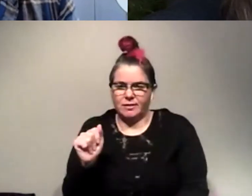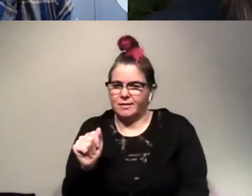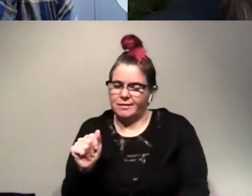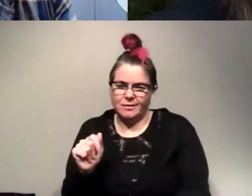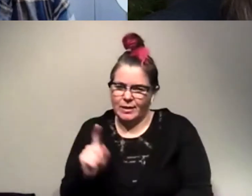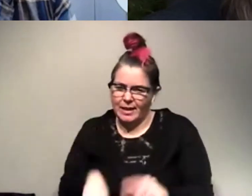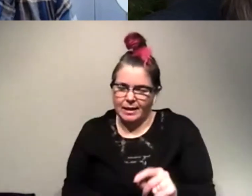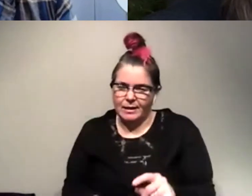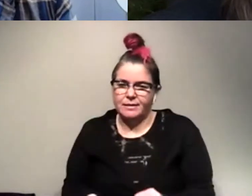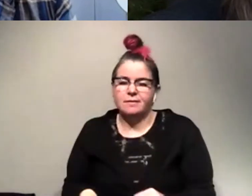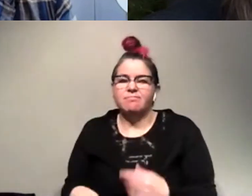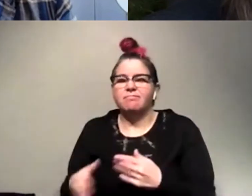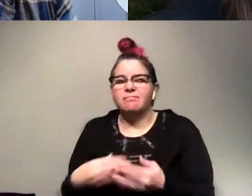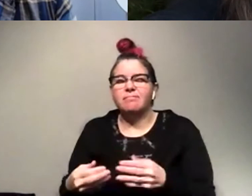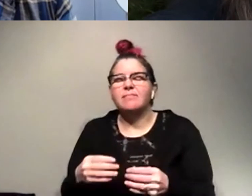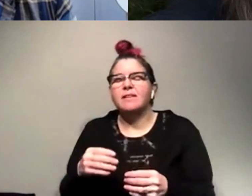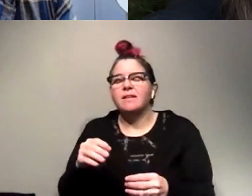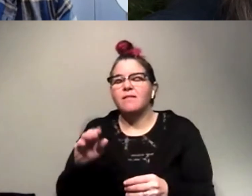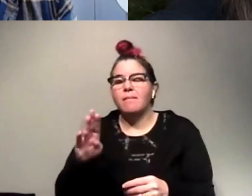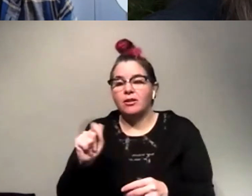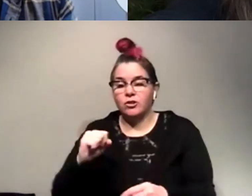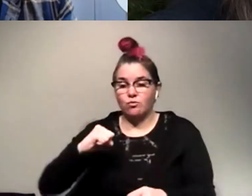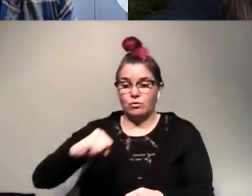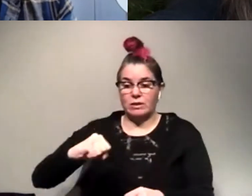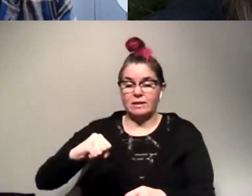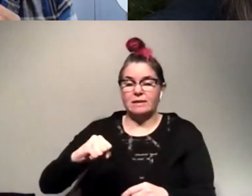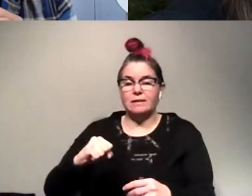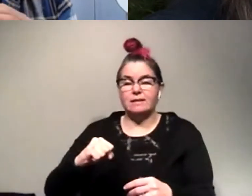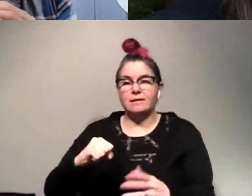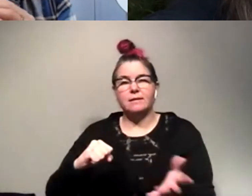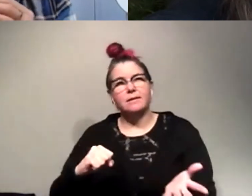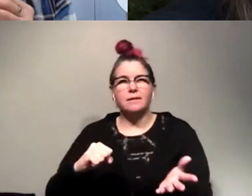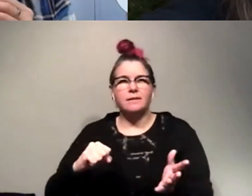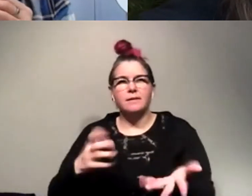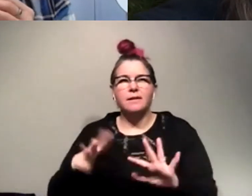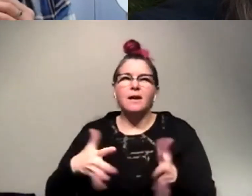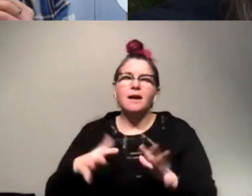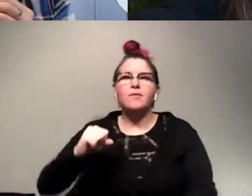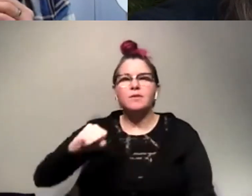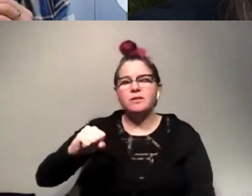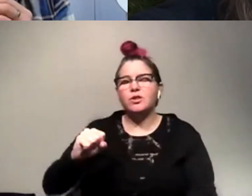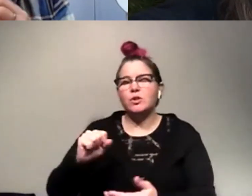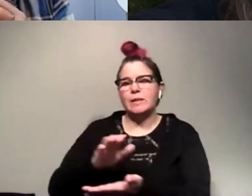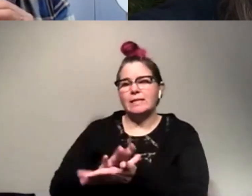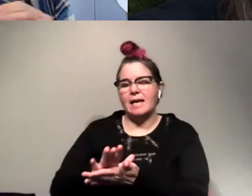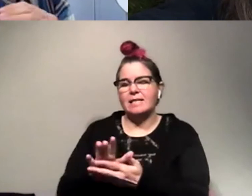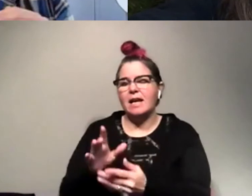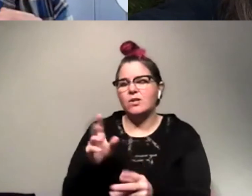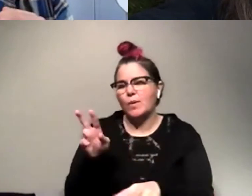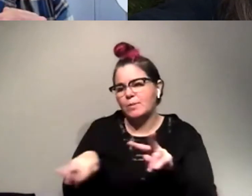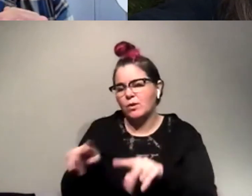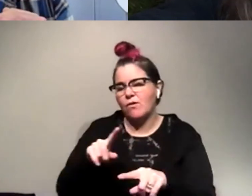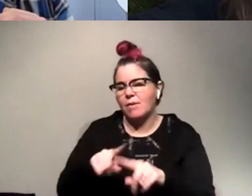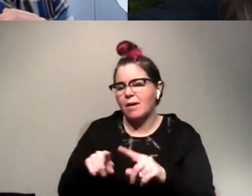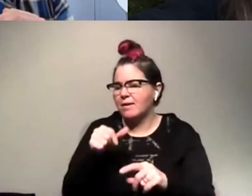if they develop resistance, so there is a bit of resistance to sanitizers that's been observed, but nowhere near